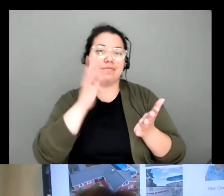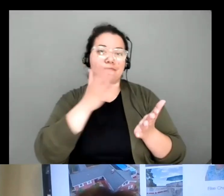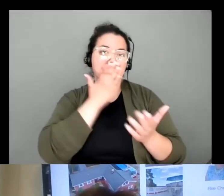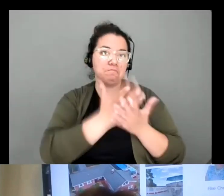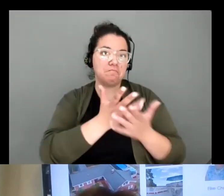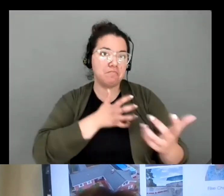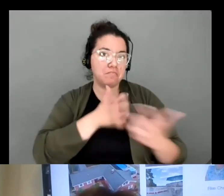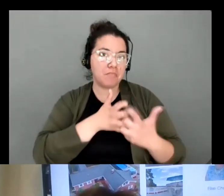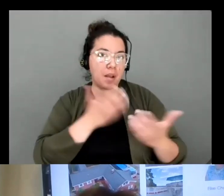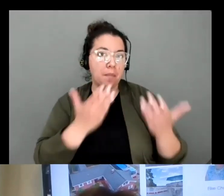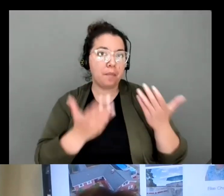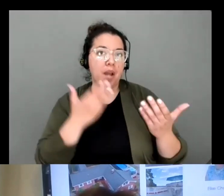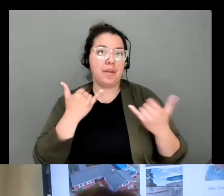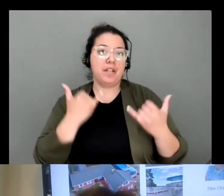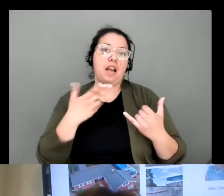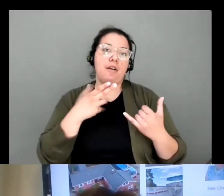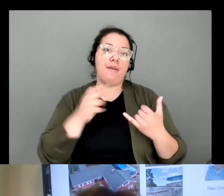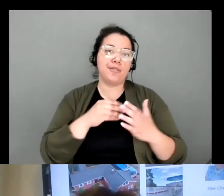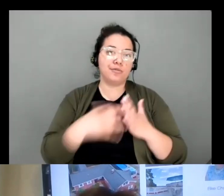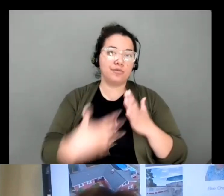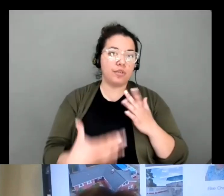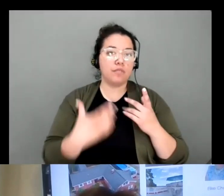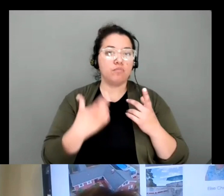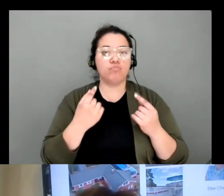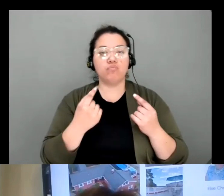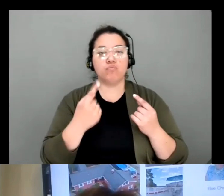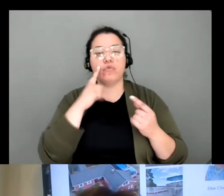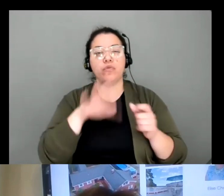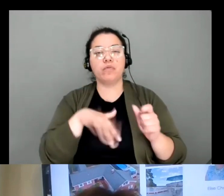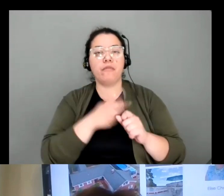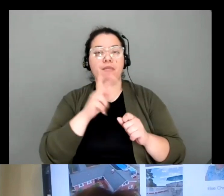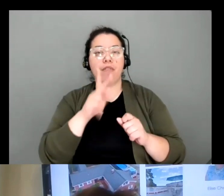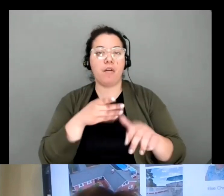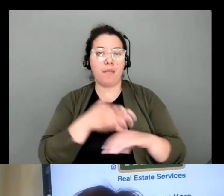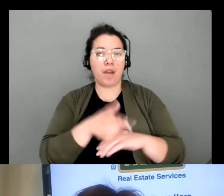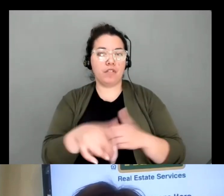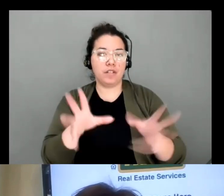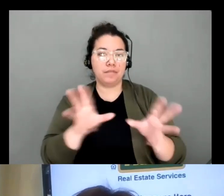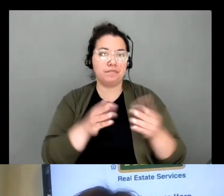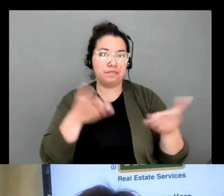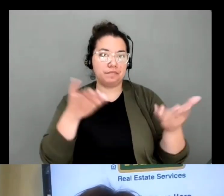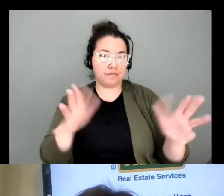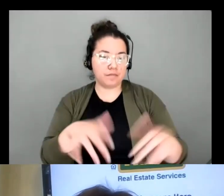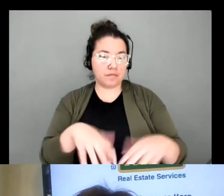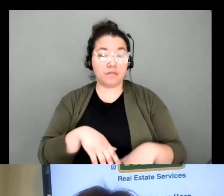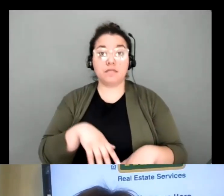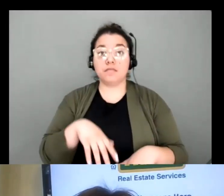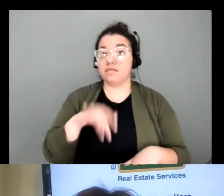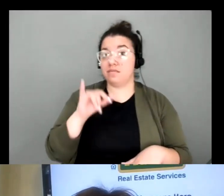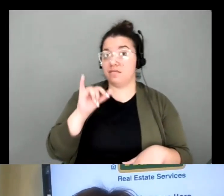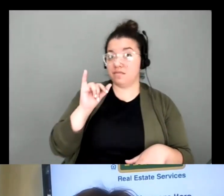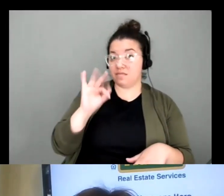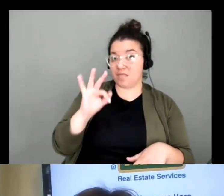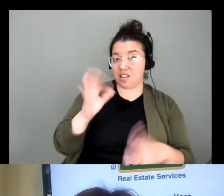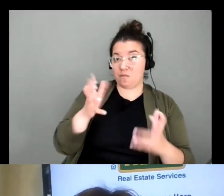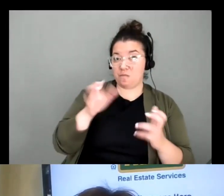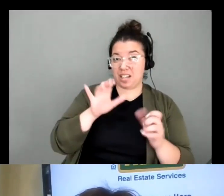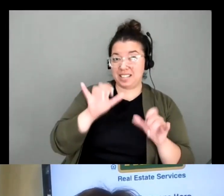school, perhaps. What would be a way for them to follow up on this conversation and go a little further? If they're going to stay where they're